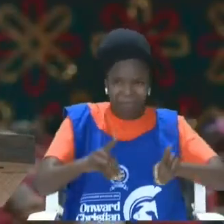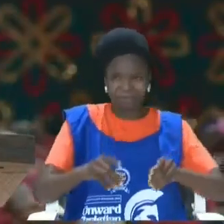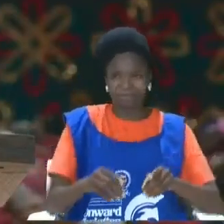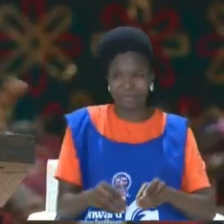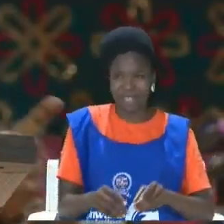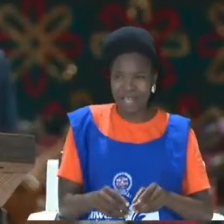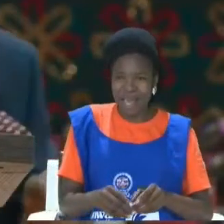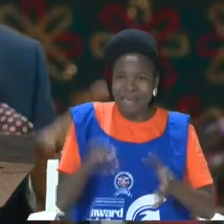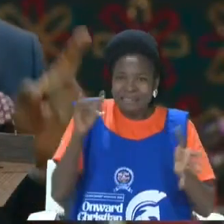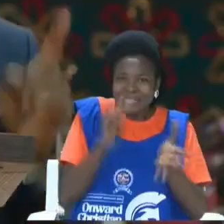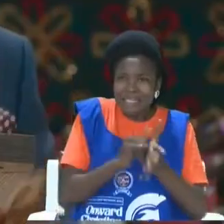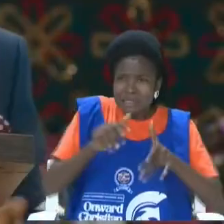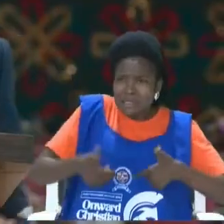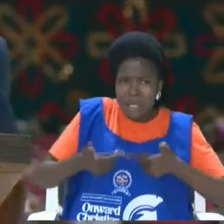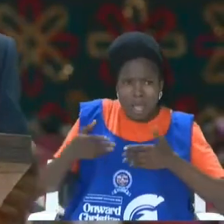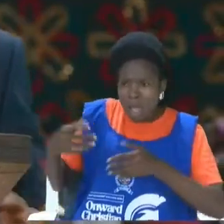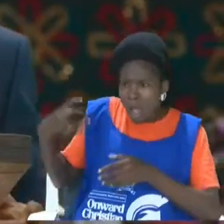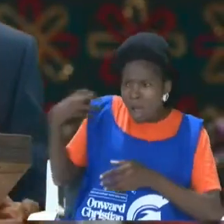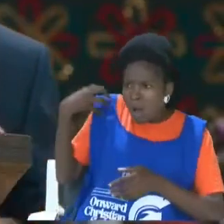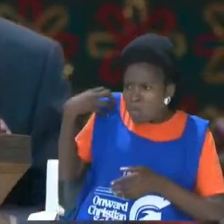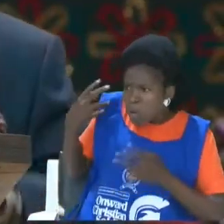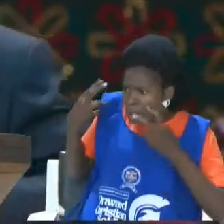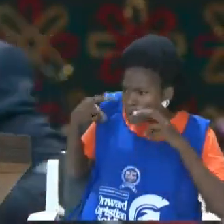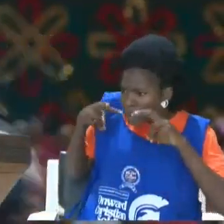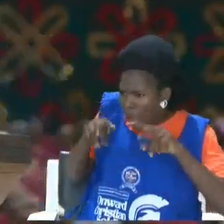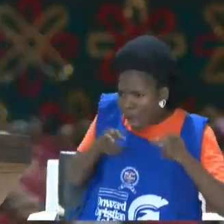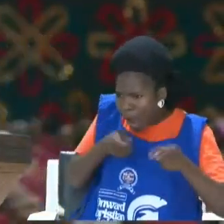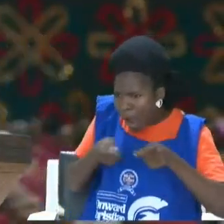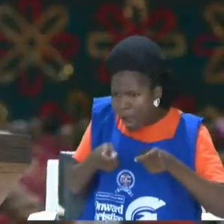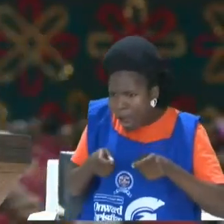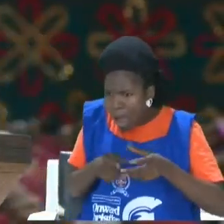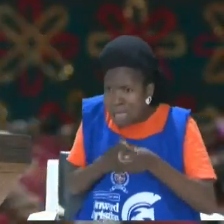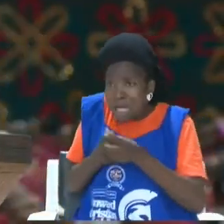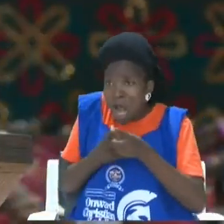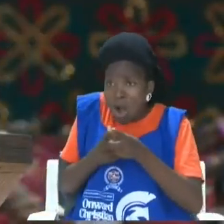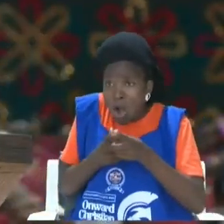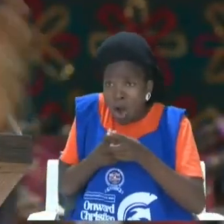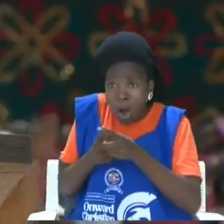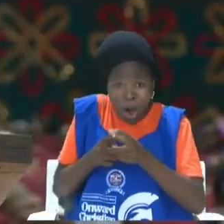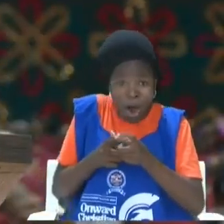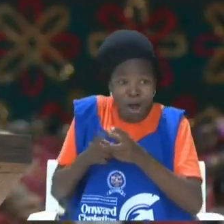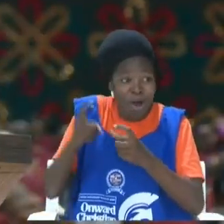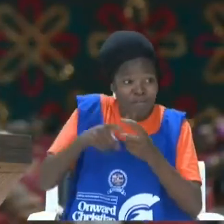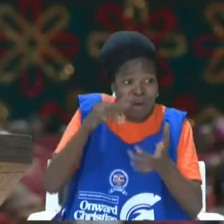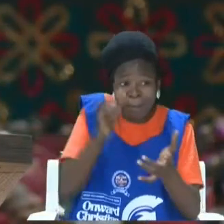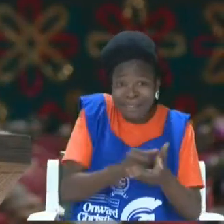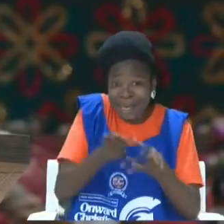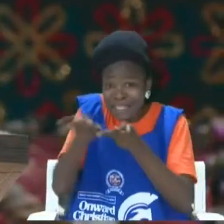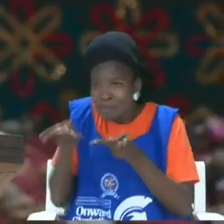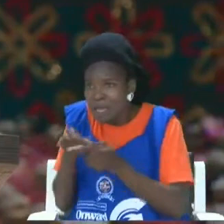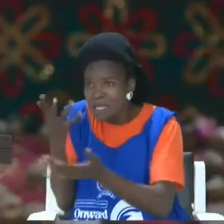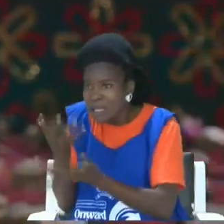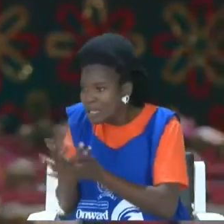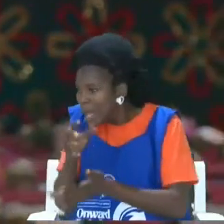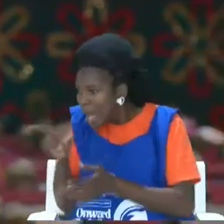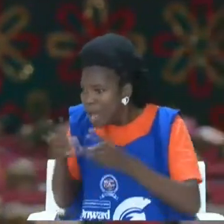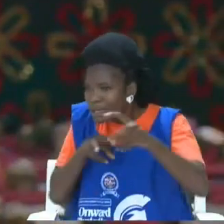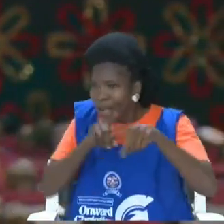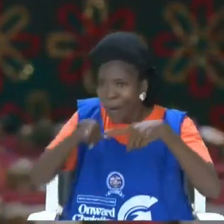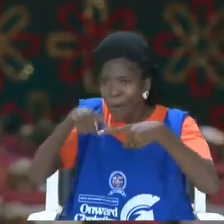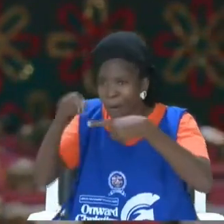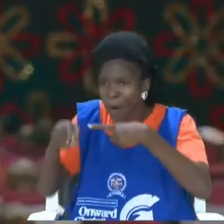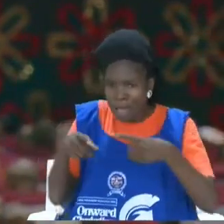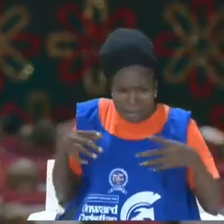The warders that came, that escorted me, they ran away from the condemned section of the prison. They were